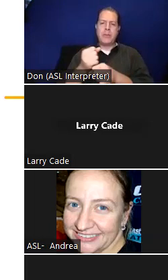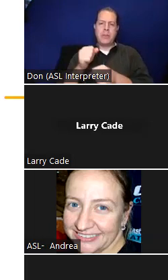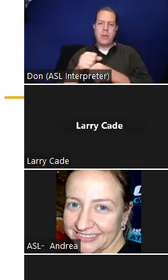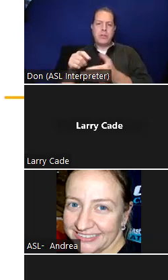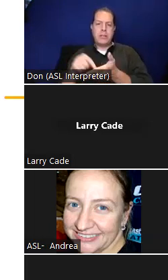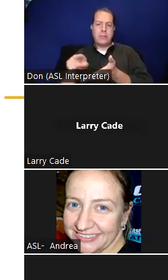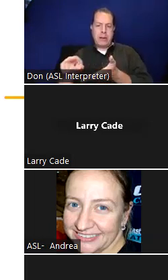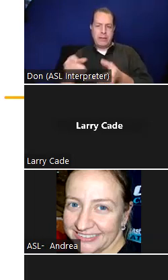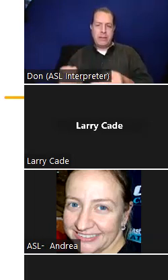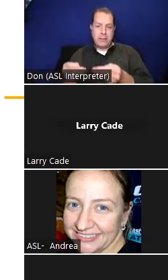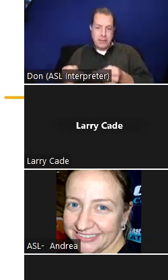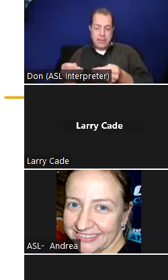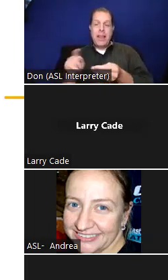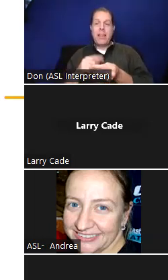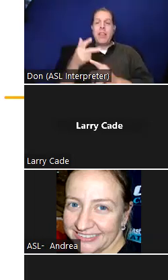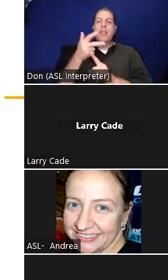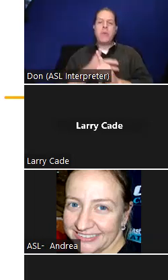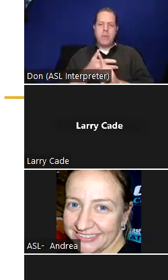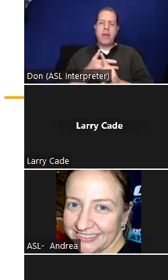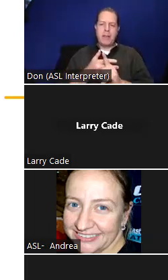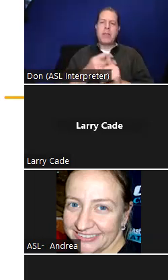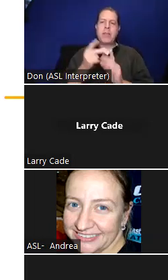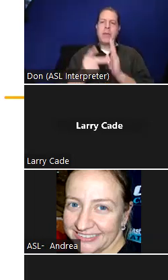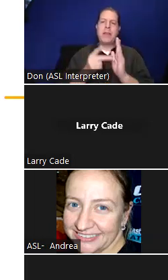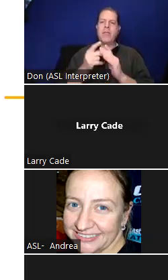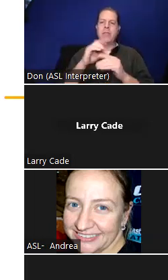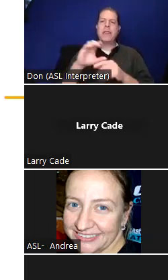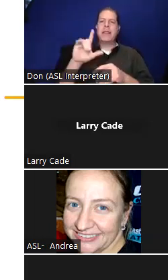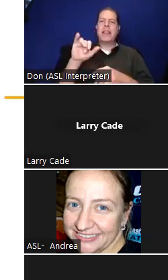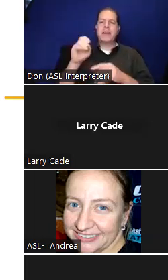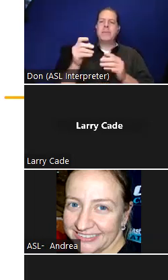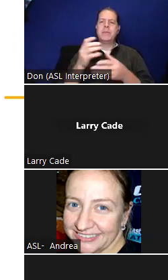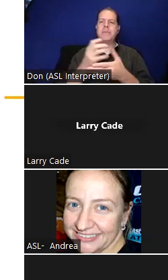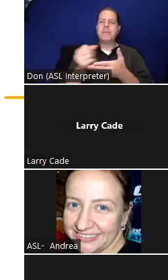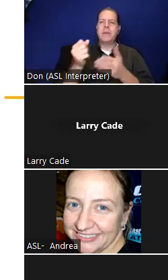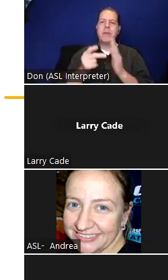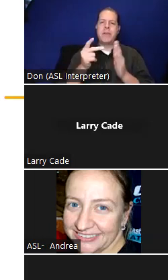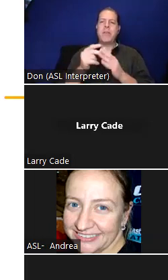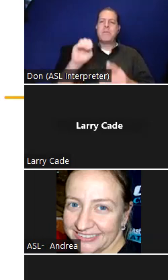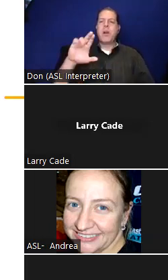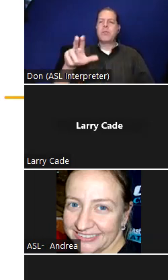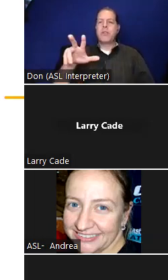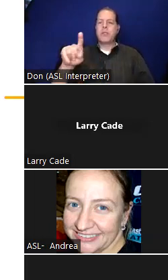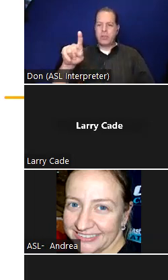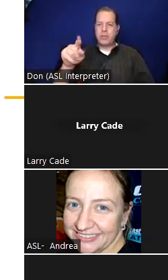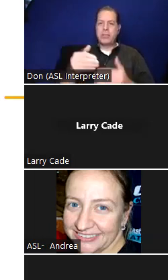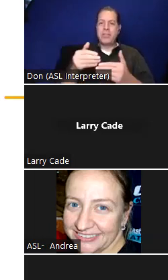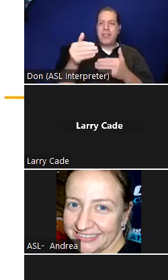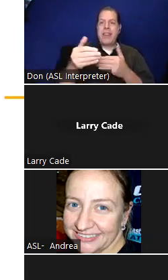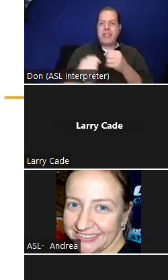and then the same 3-month claims run out period through March 31st of the following year to submit those